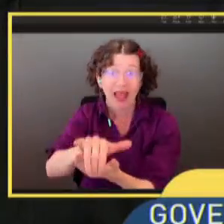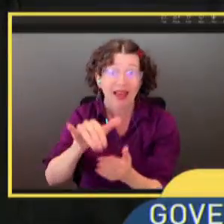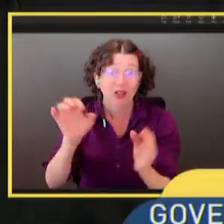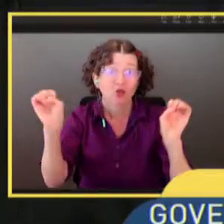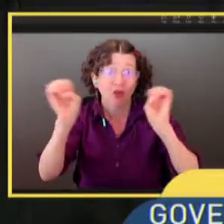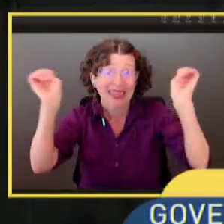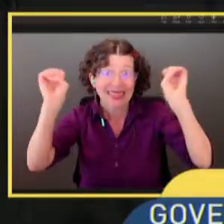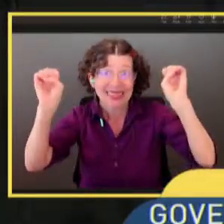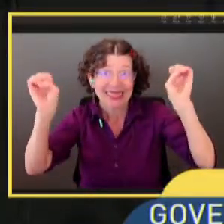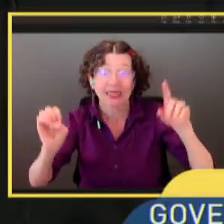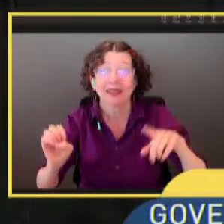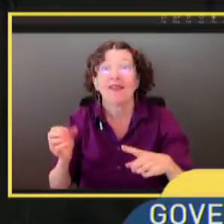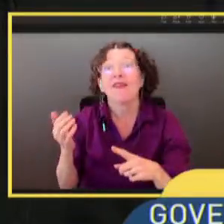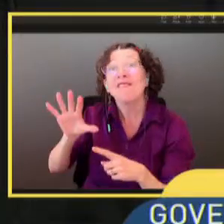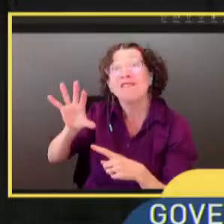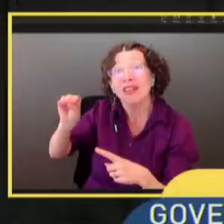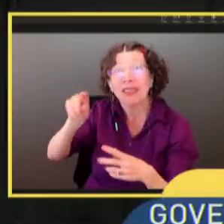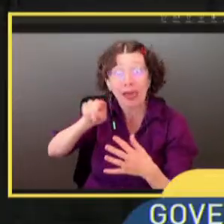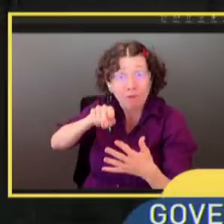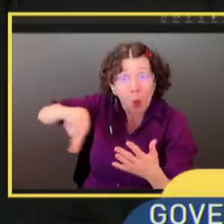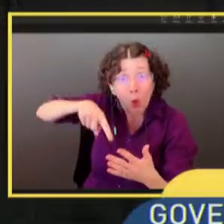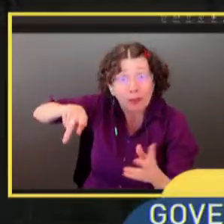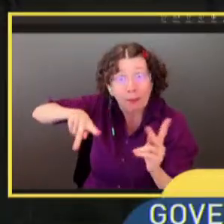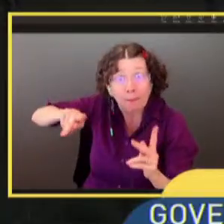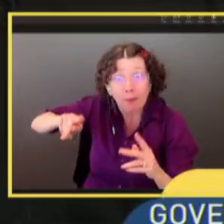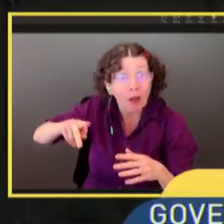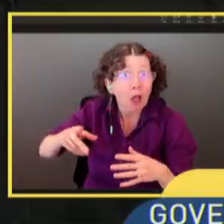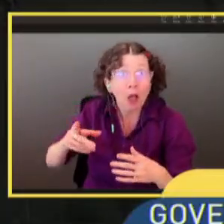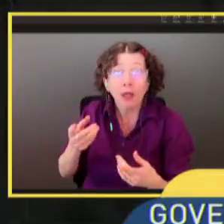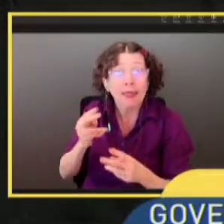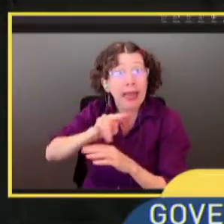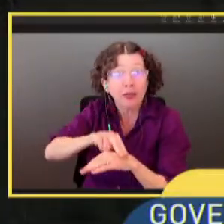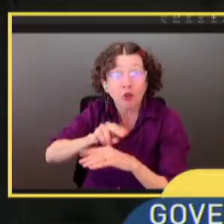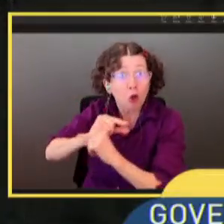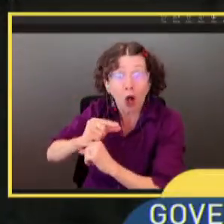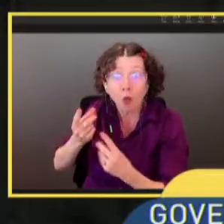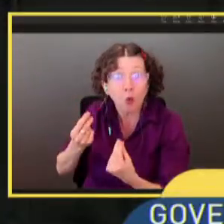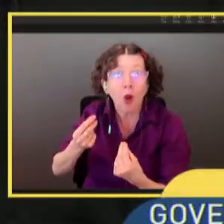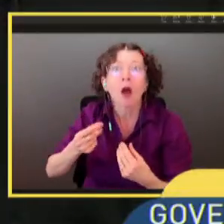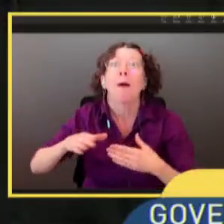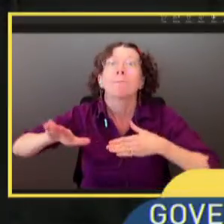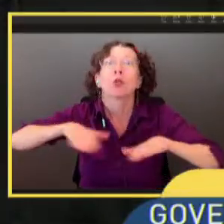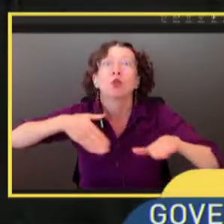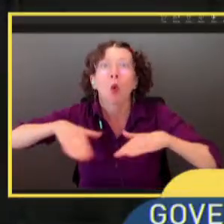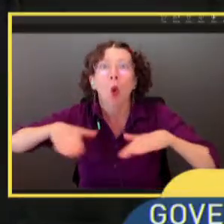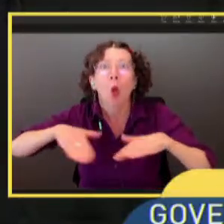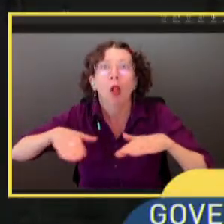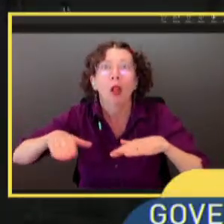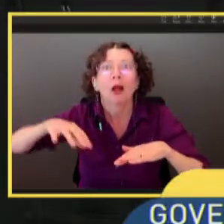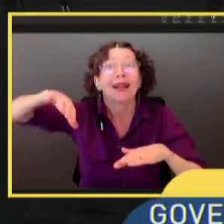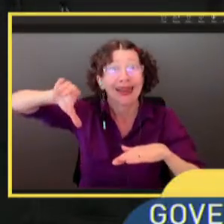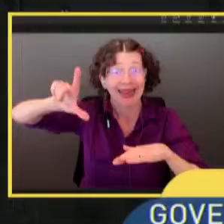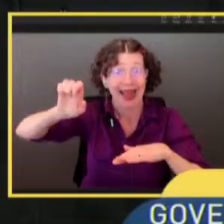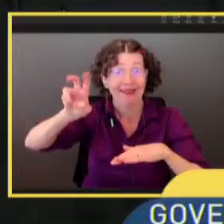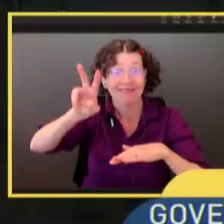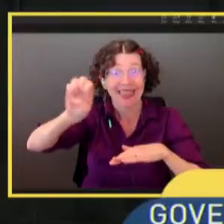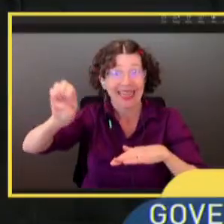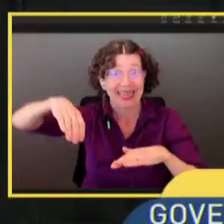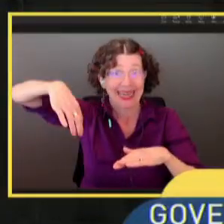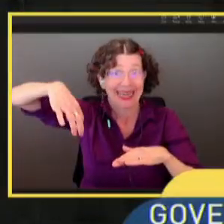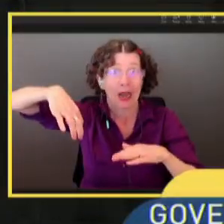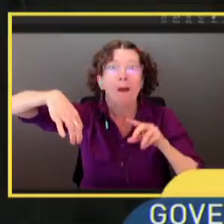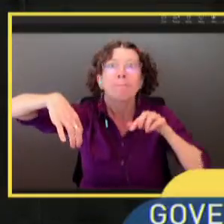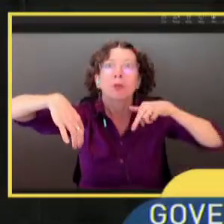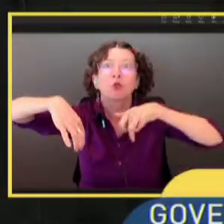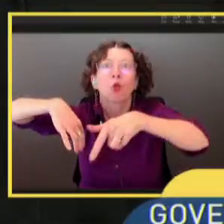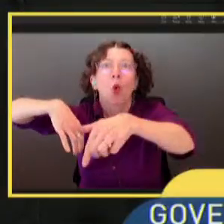doing together to make sure we're putting resources into this situation. Number one, I'm mobilizing 100 National Guard members to help respond to the